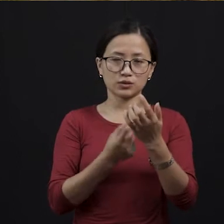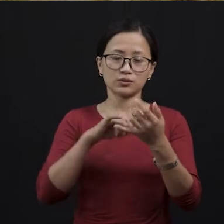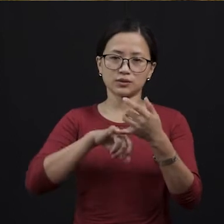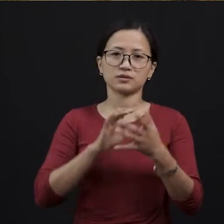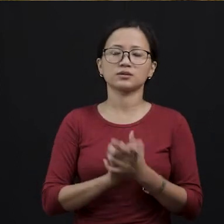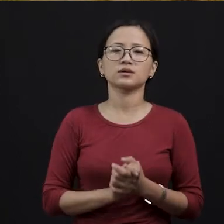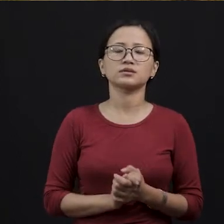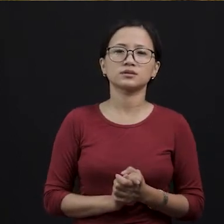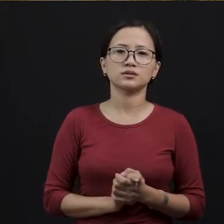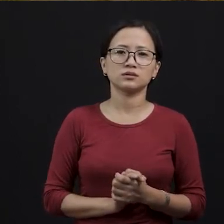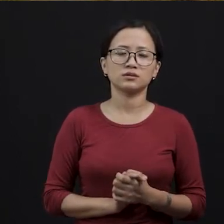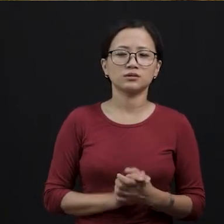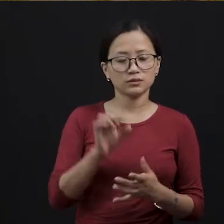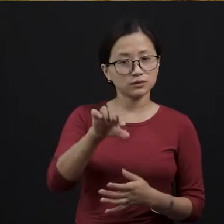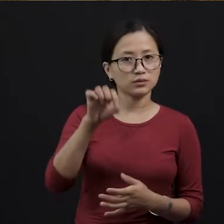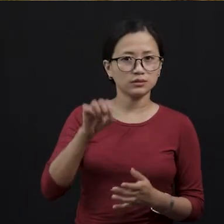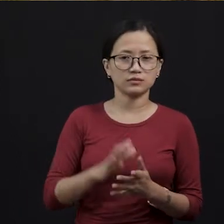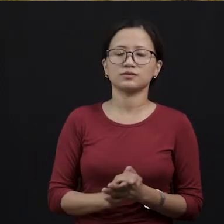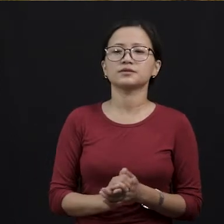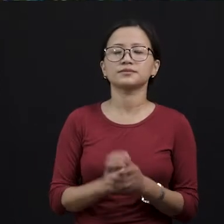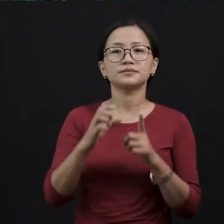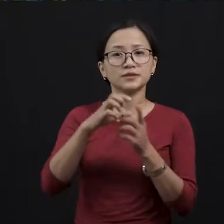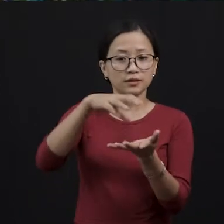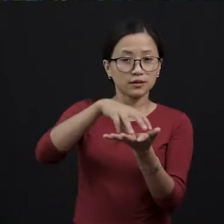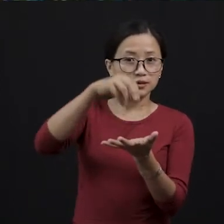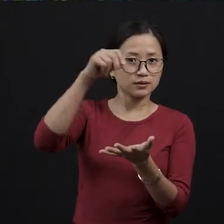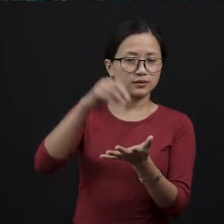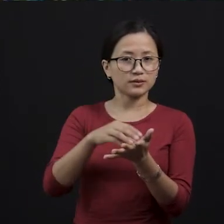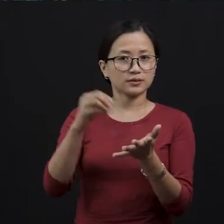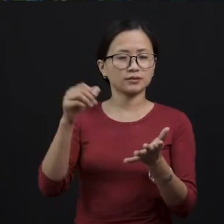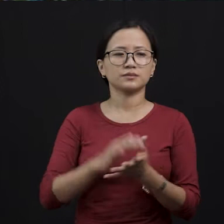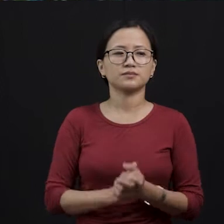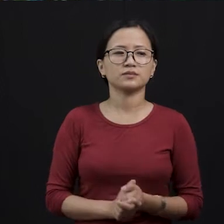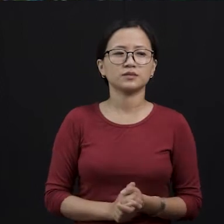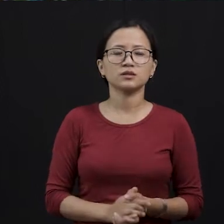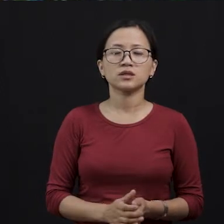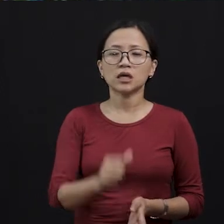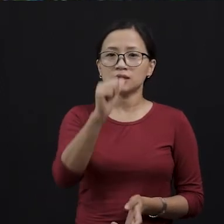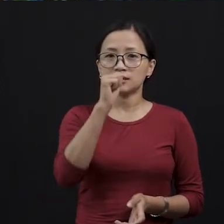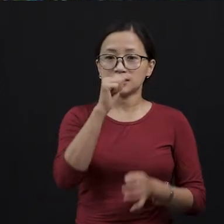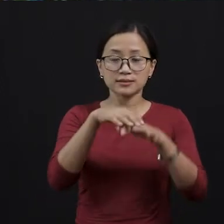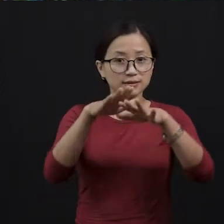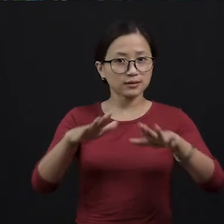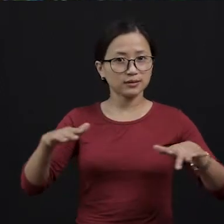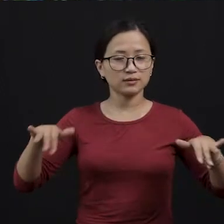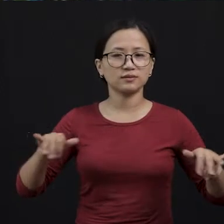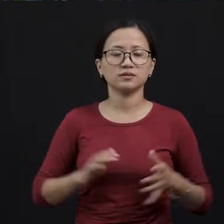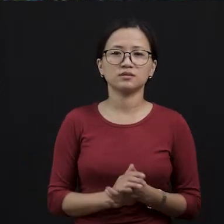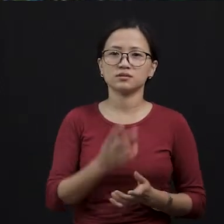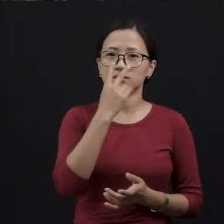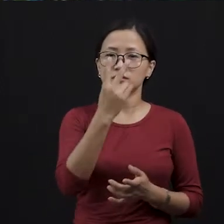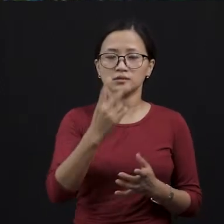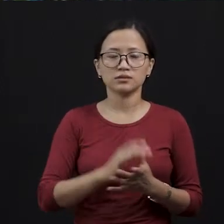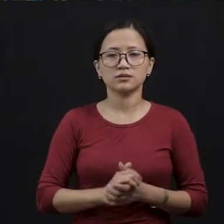the cactus you will find in the desert. And in the sea is also different. See,